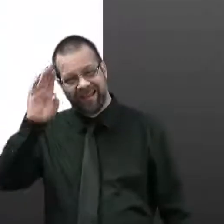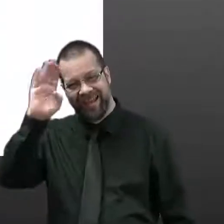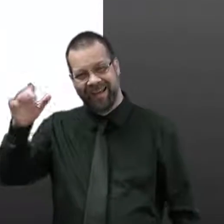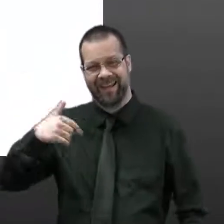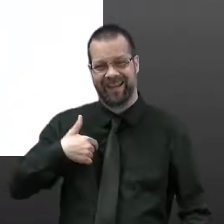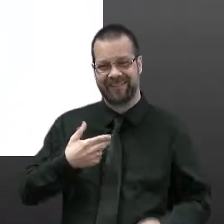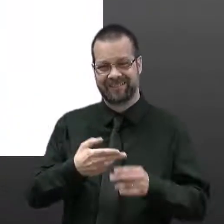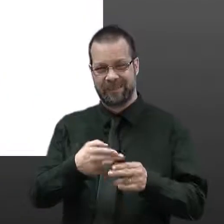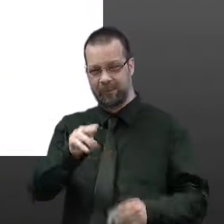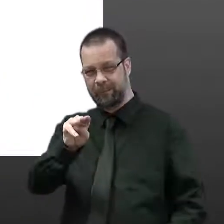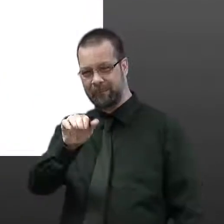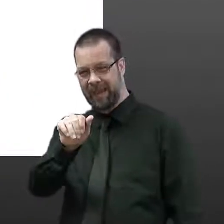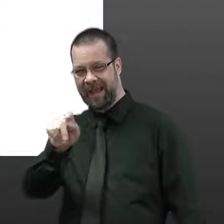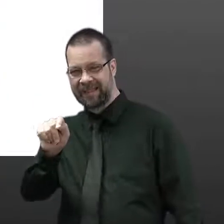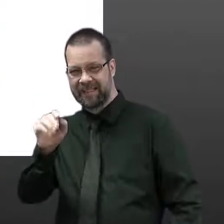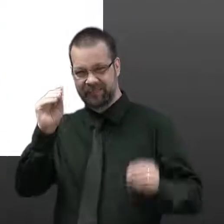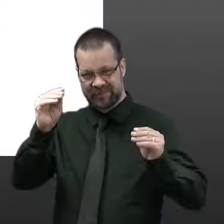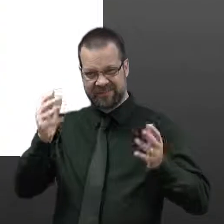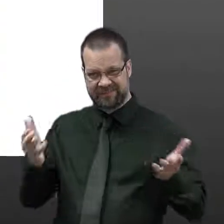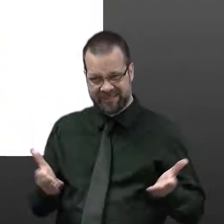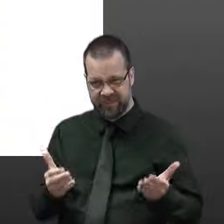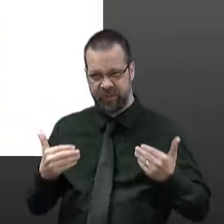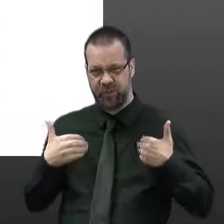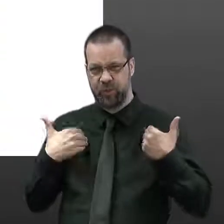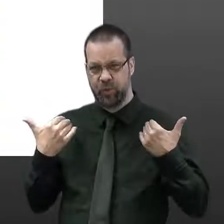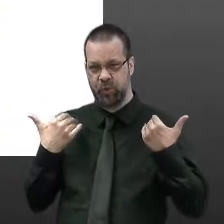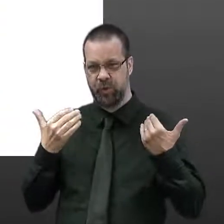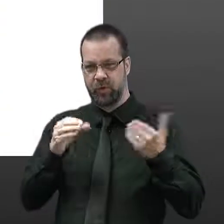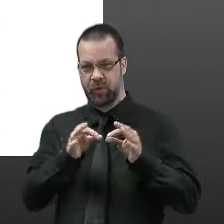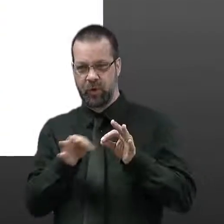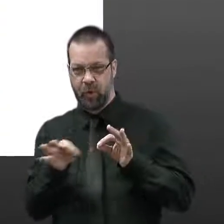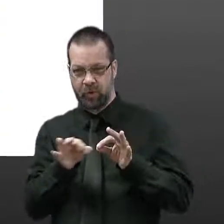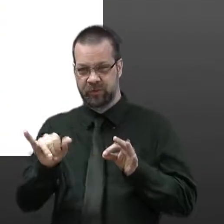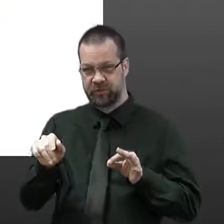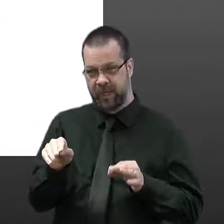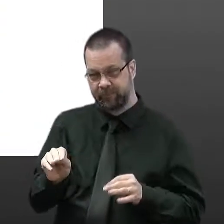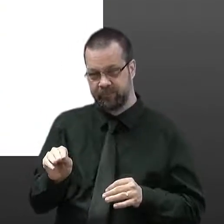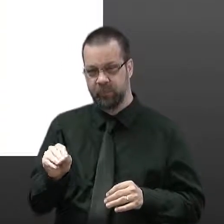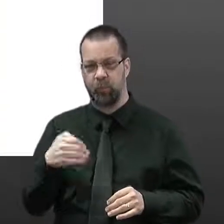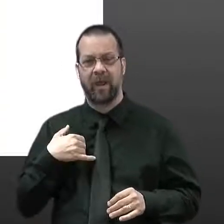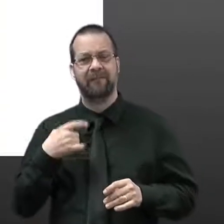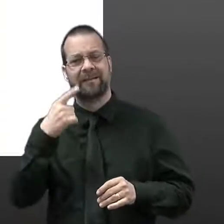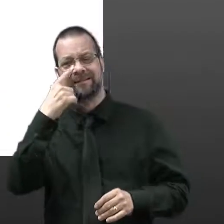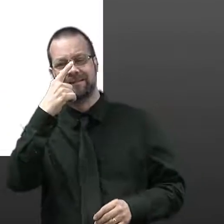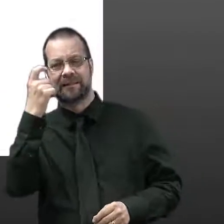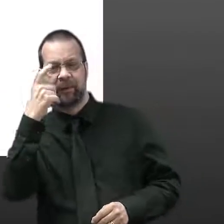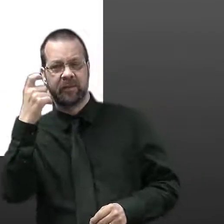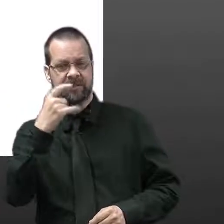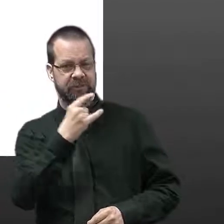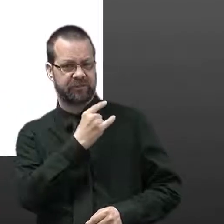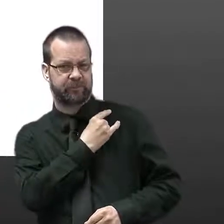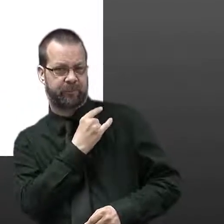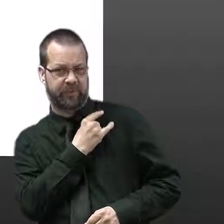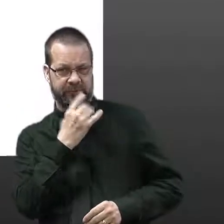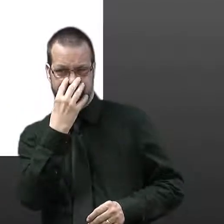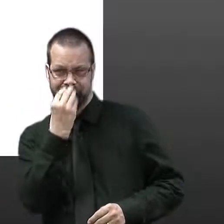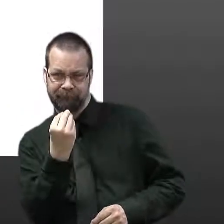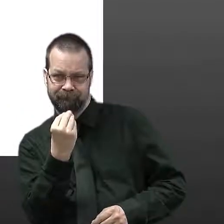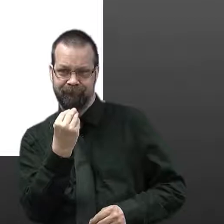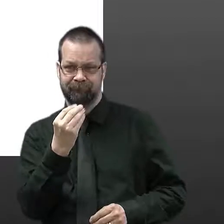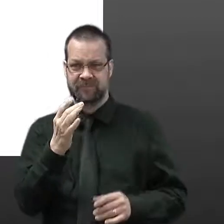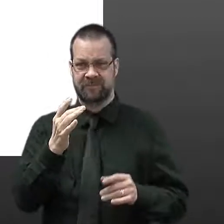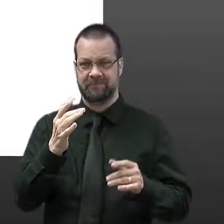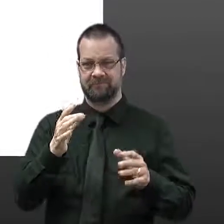Hey y'all, my name is Max. I'm an instructor at Youth Code Jam, and we have a summer Coyote coding camp from